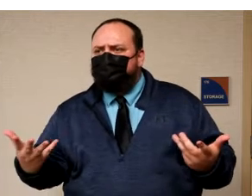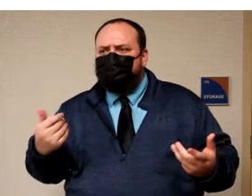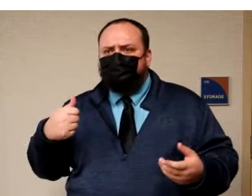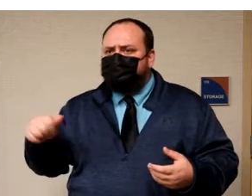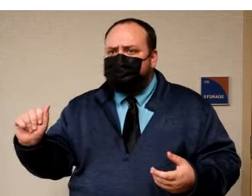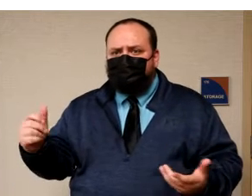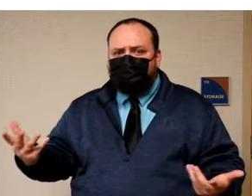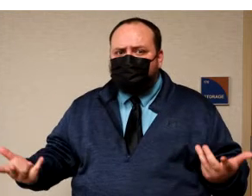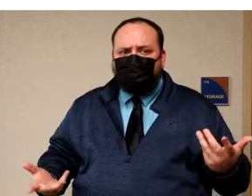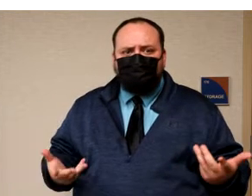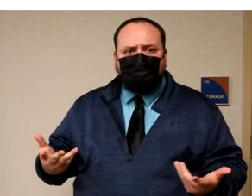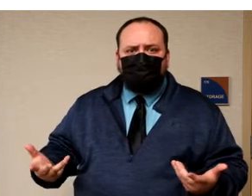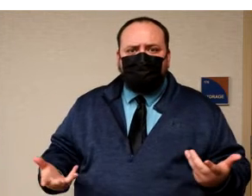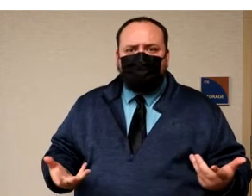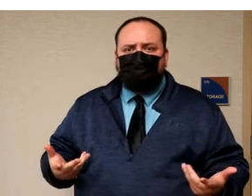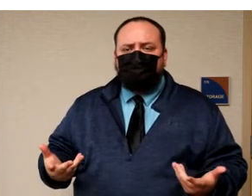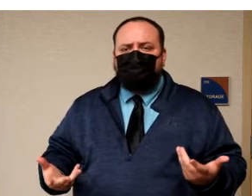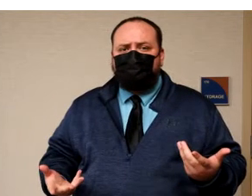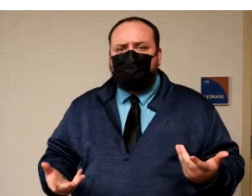all?